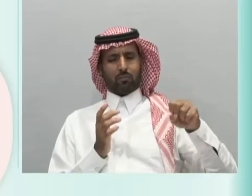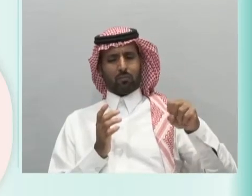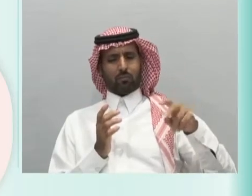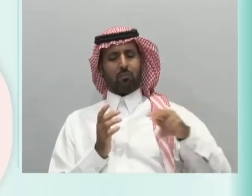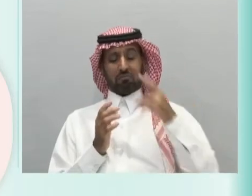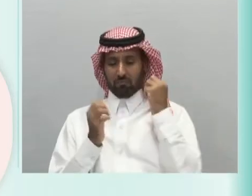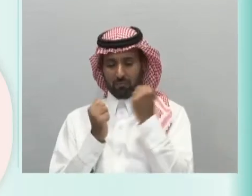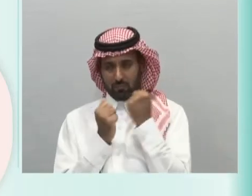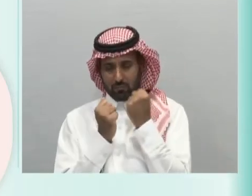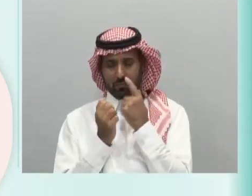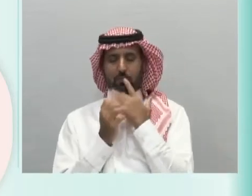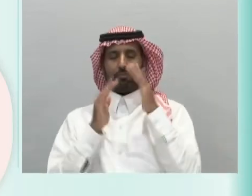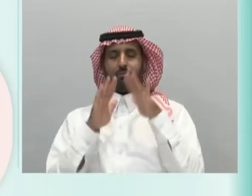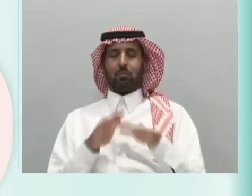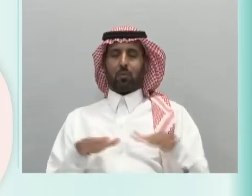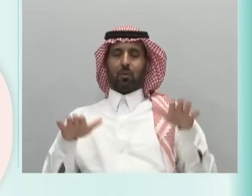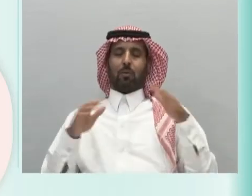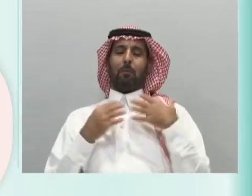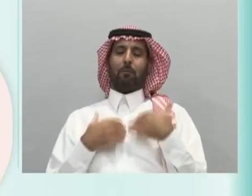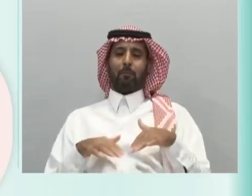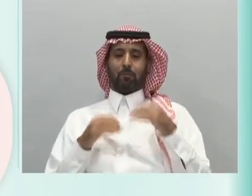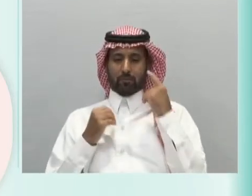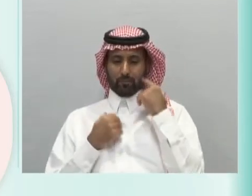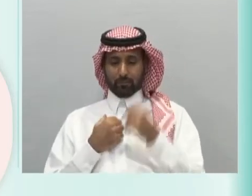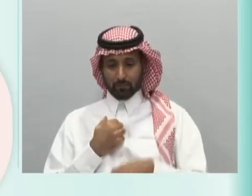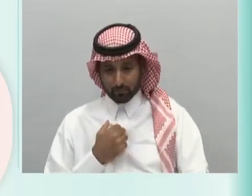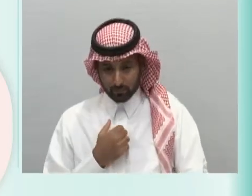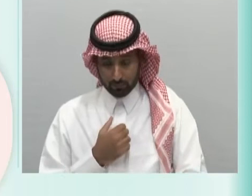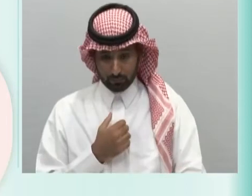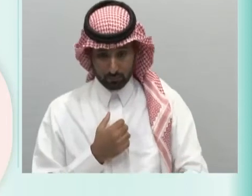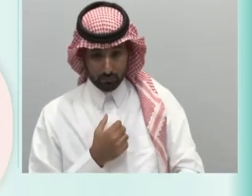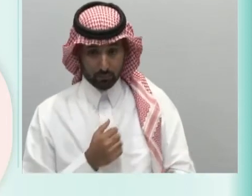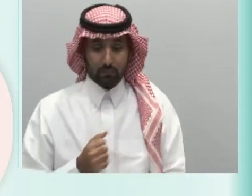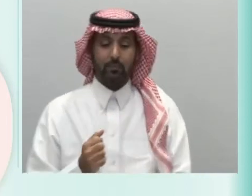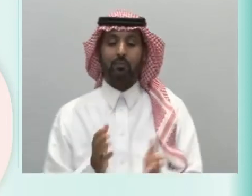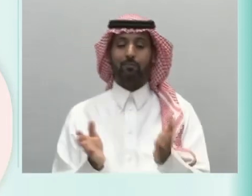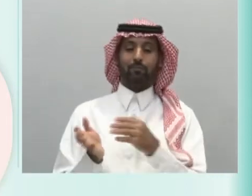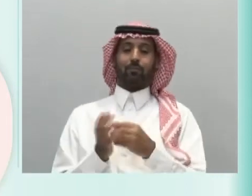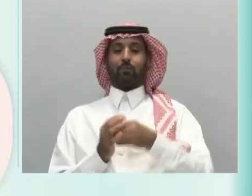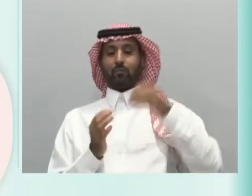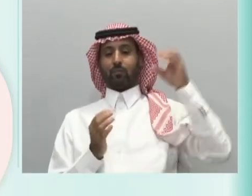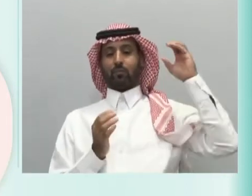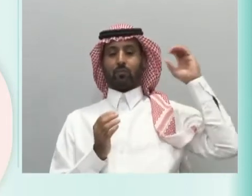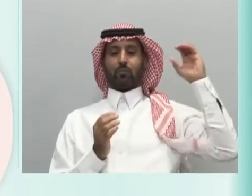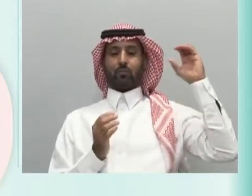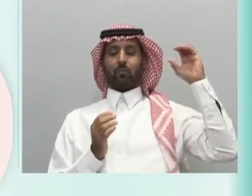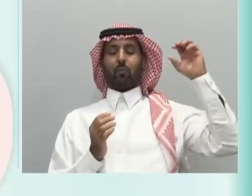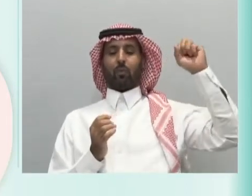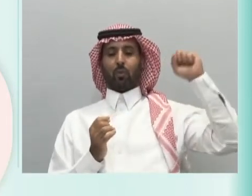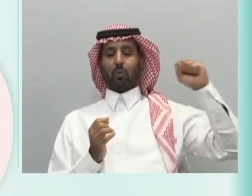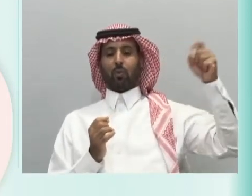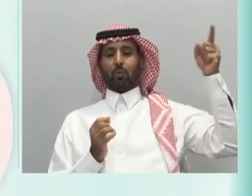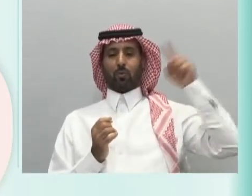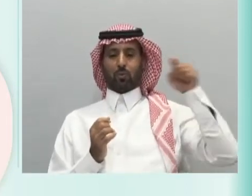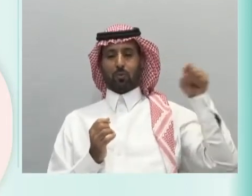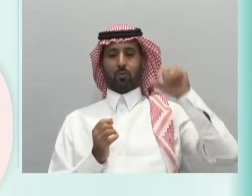warm. What is the word that means comfortable and warm? It is cozy. Okay, if you are there in an igloo, you need to